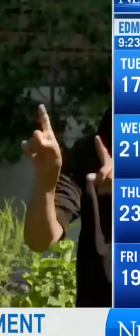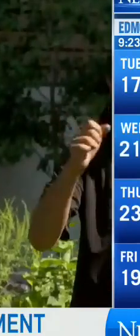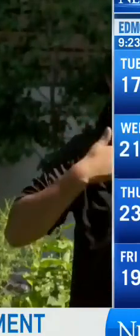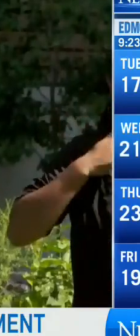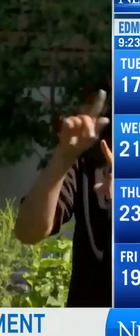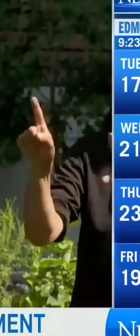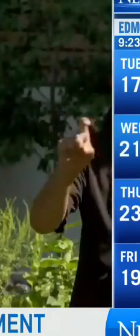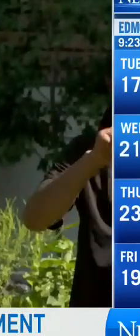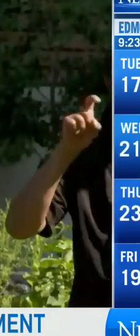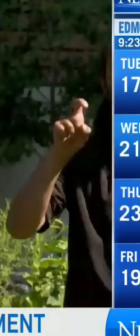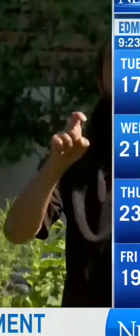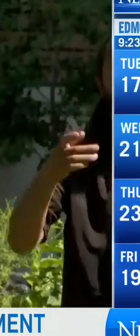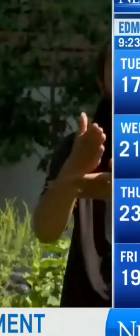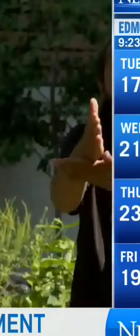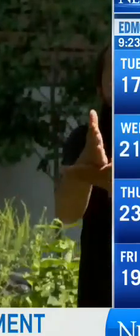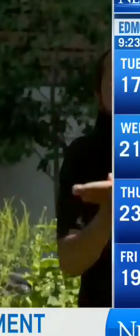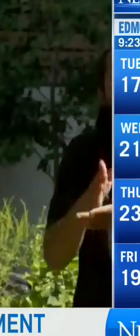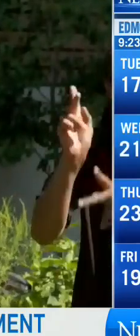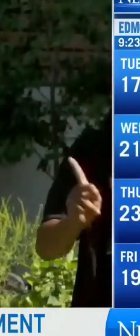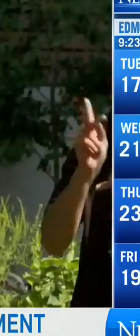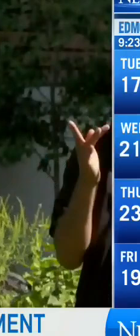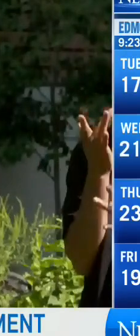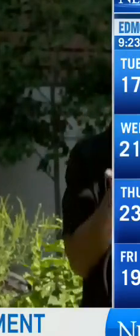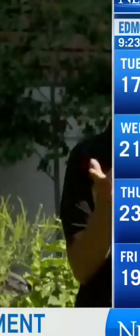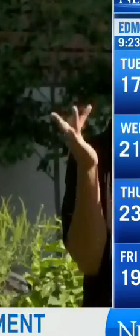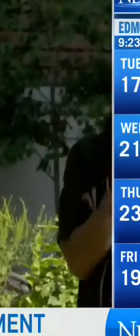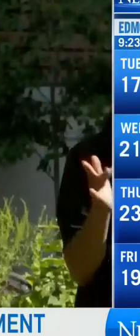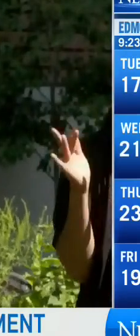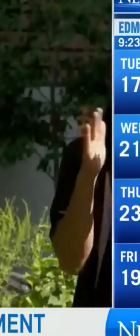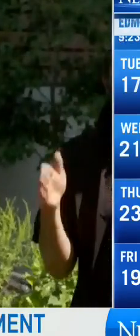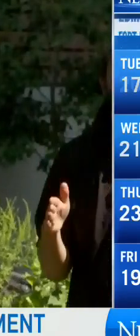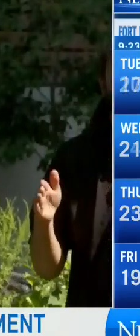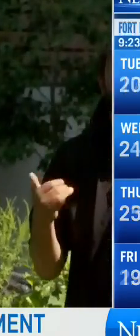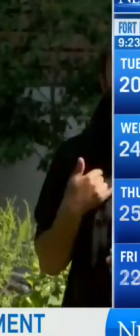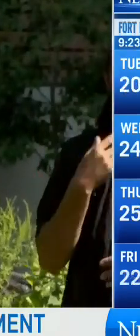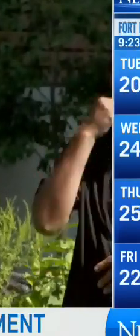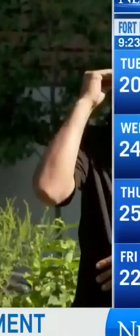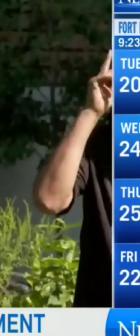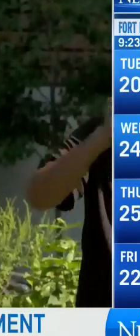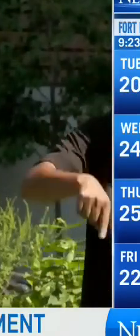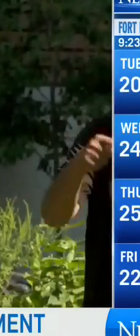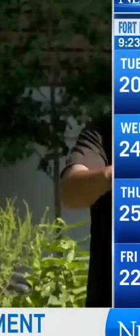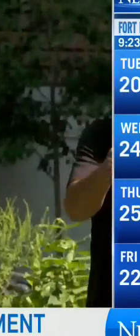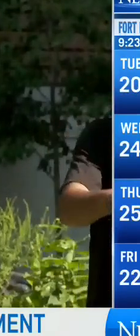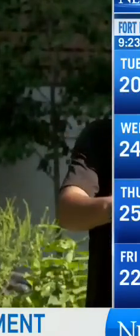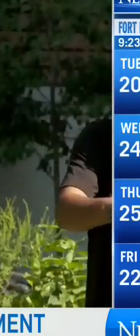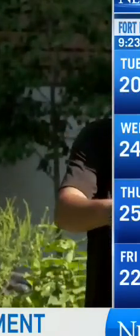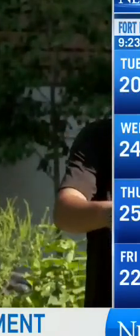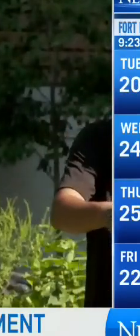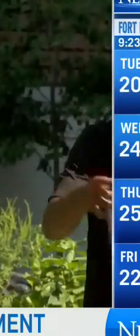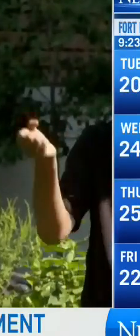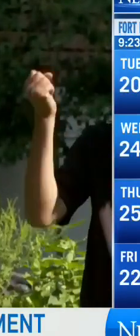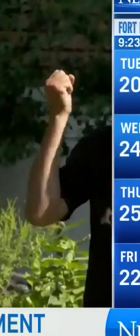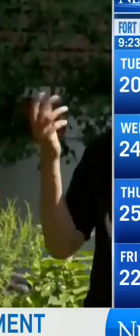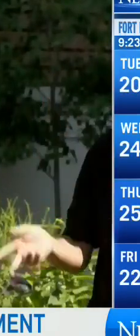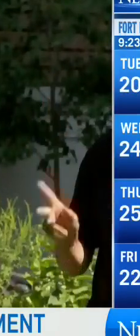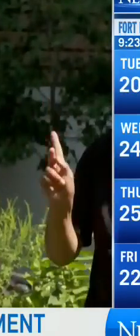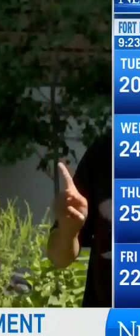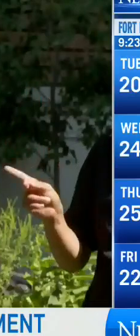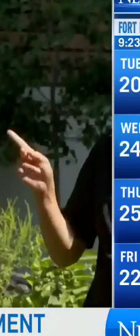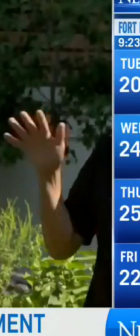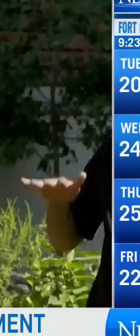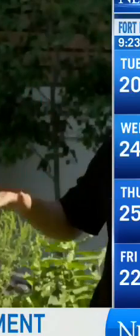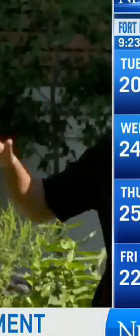half were living in unaffordable housing. Ici à Toronto Centre, here, plus d'un quart de tous